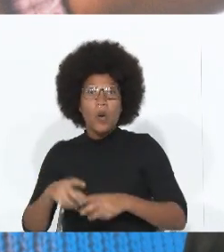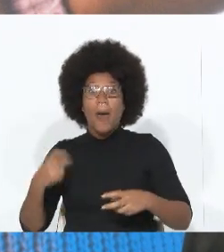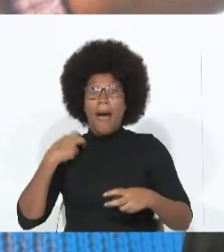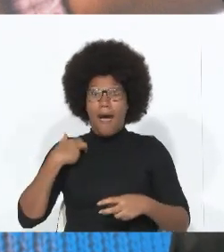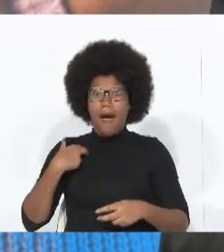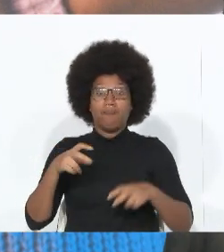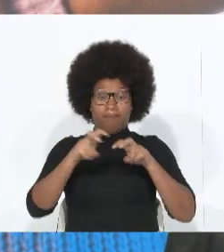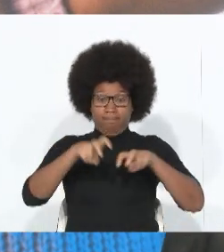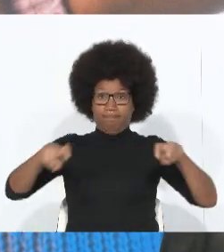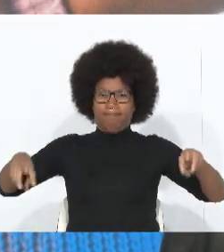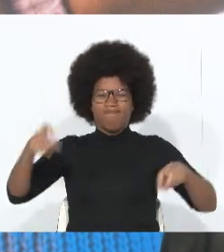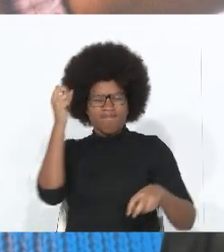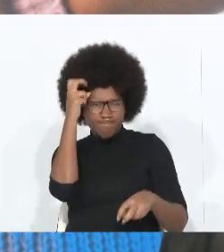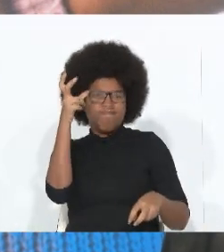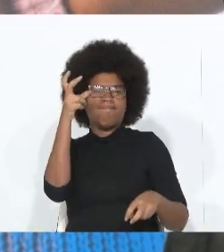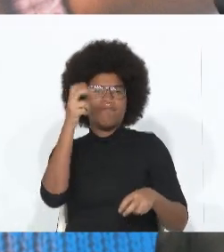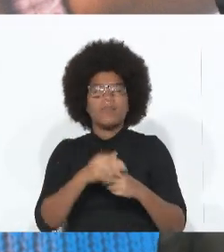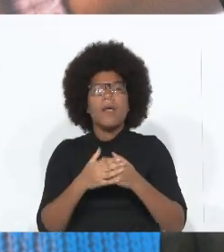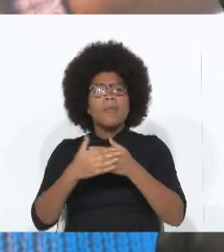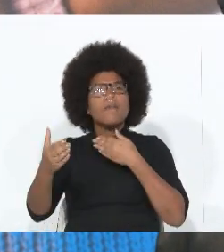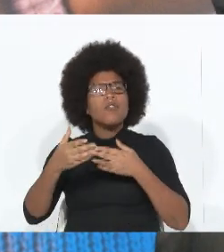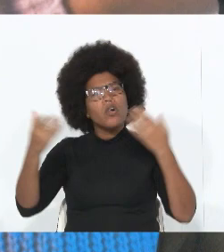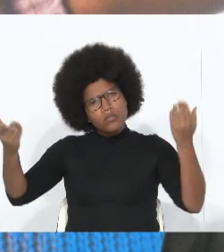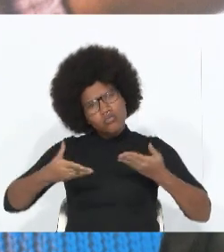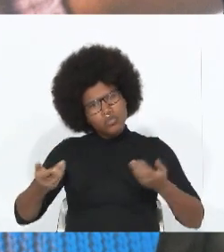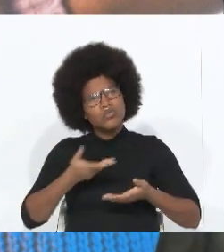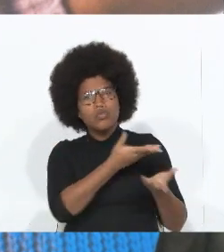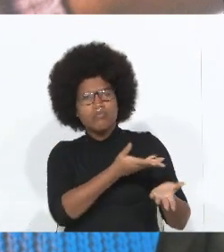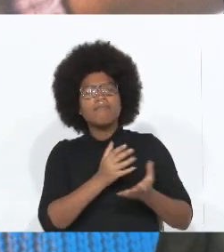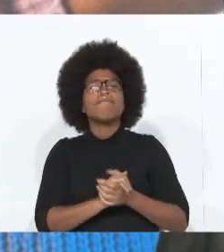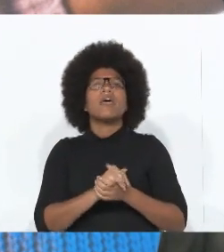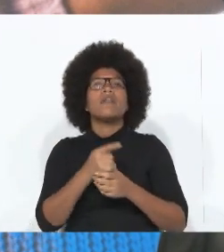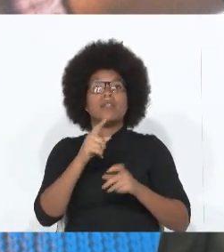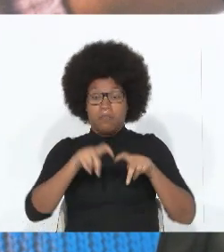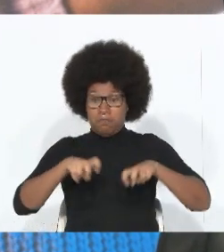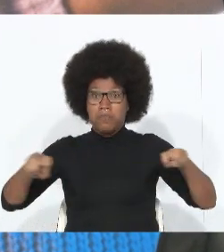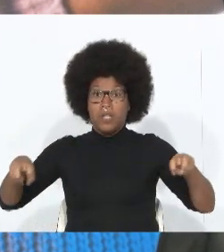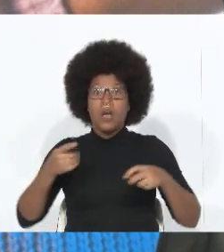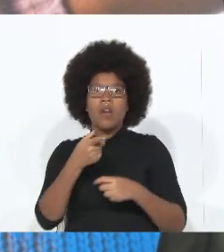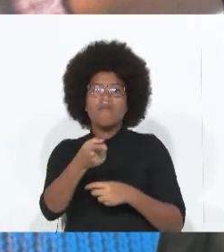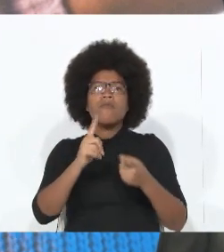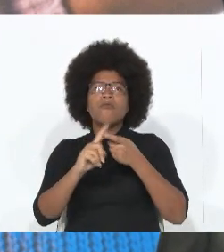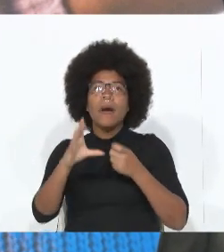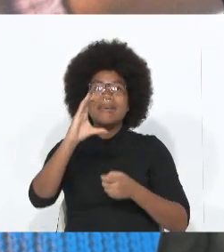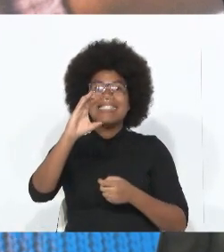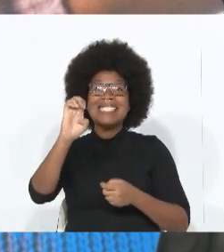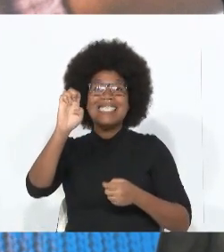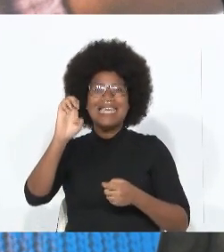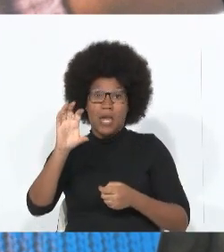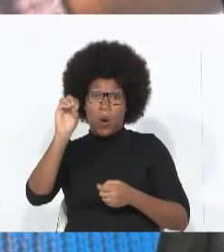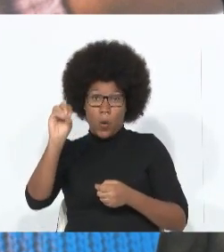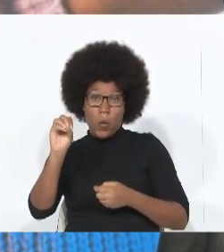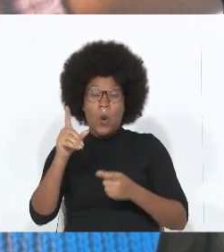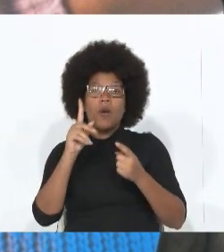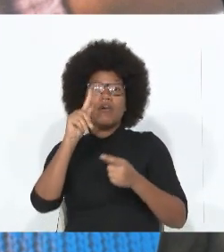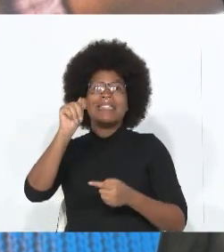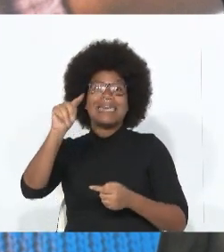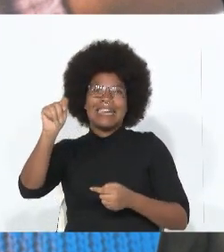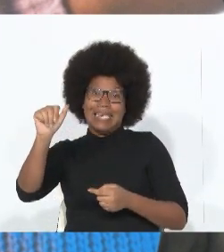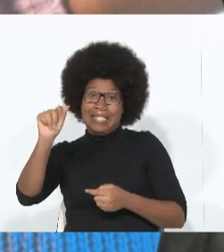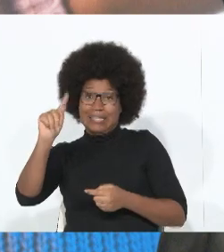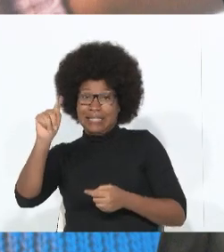I introduce you to that team, let's meet and hear a few words from the CEO of the Telecommunications Authority of Trinidad and Tobago, TATT,